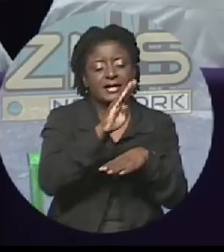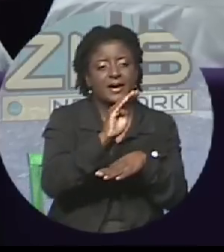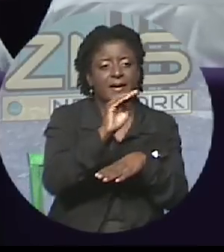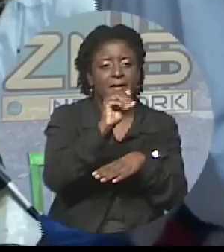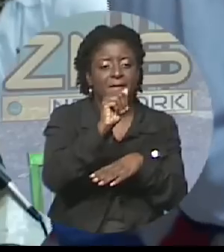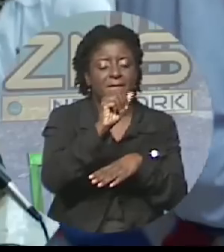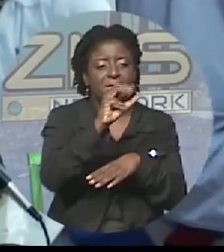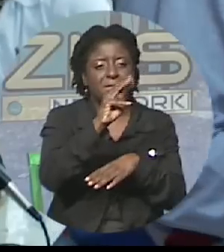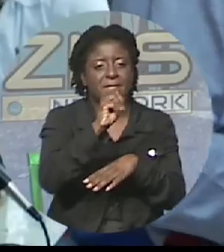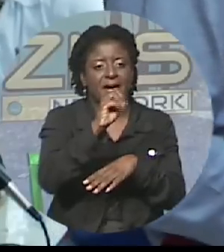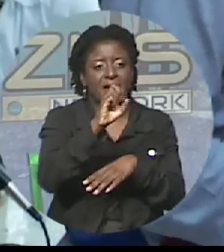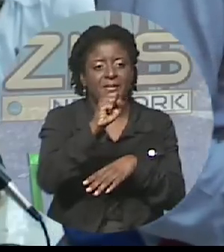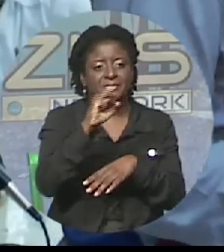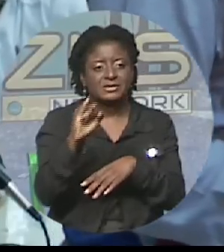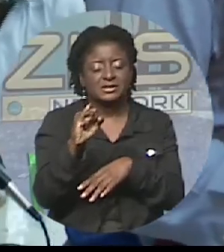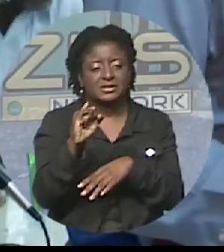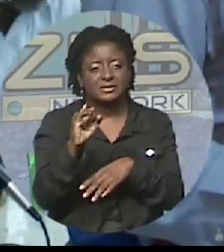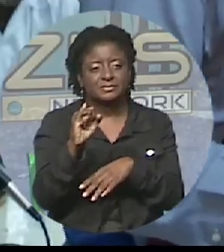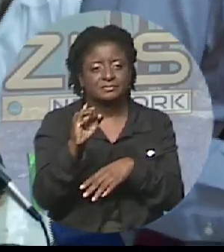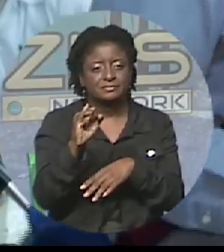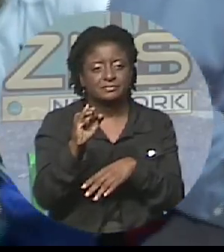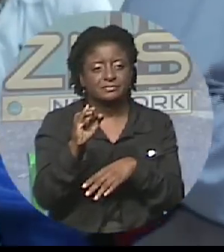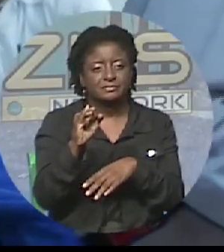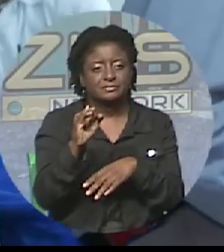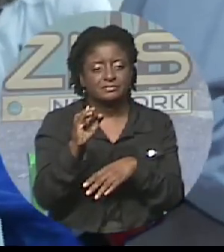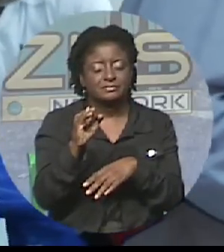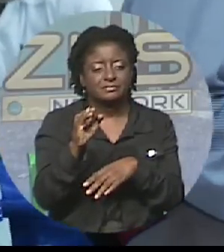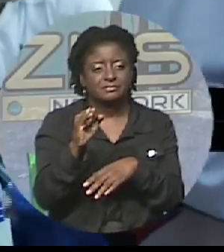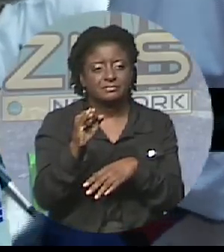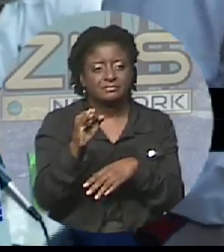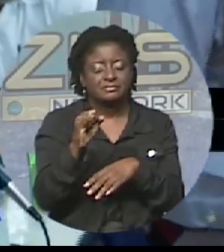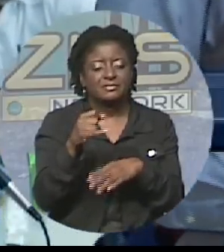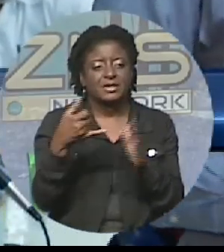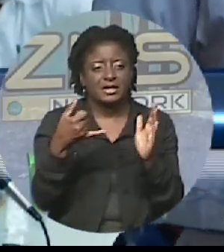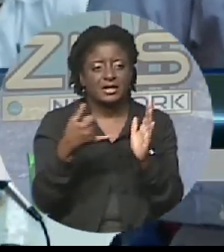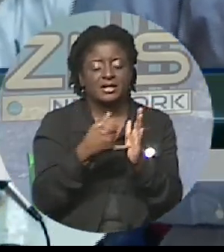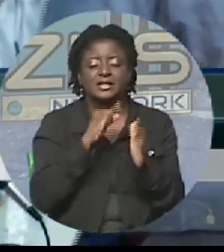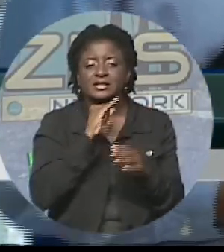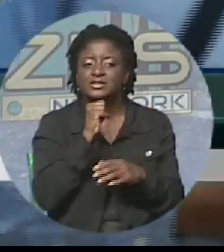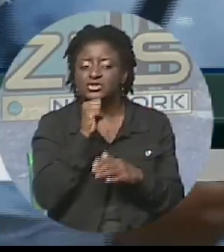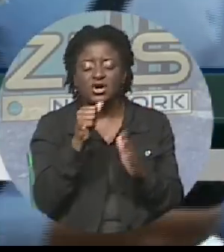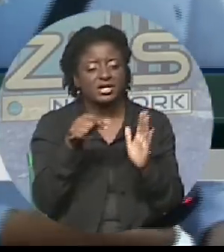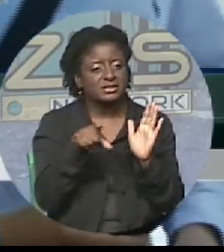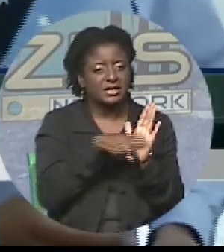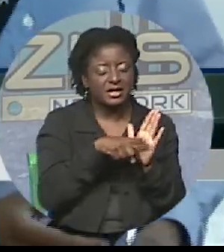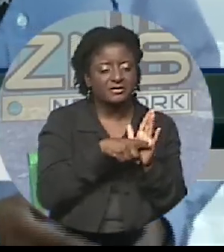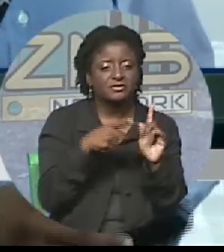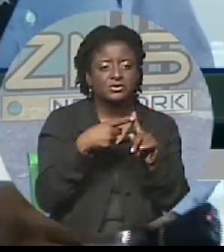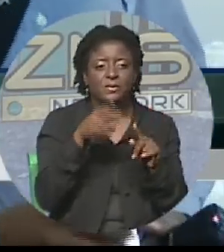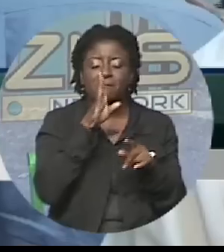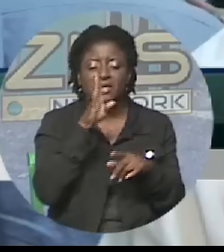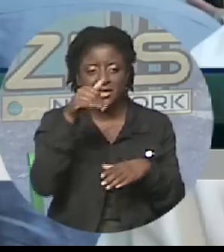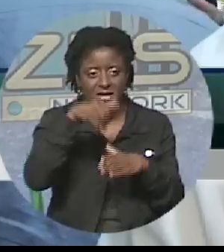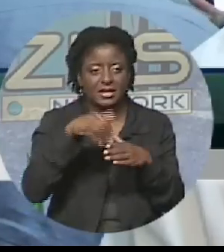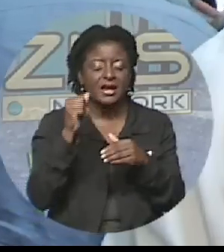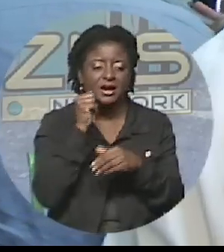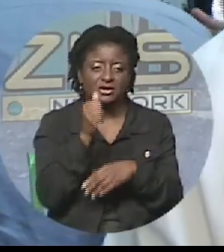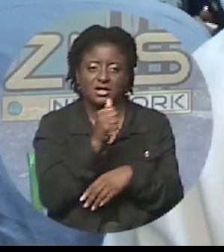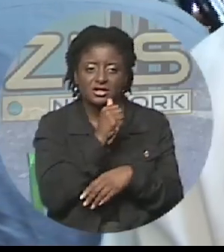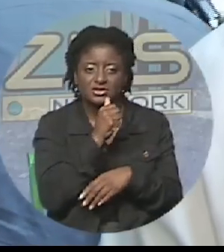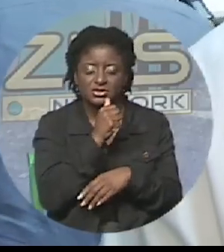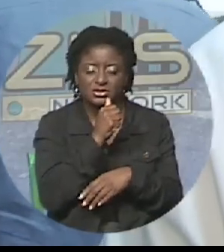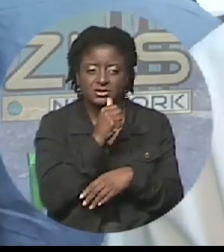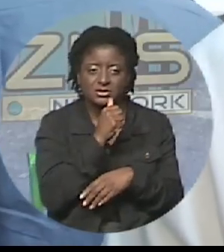will provide. It's not disgraceful now to be an agriculturist. It's not only about the doctors and lawyers, they need to eat too.